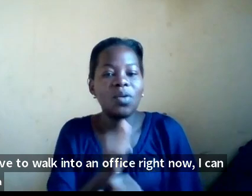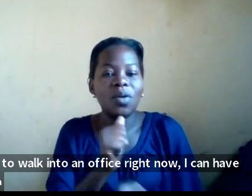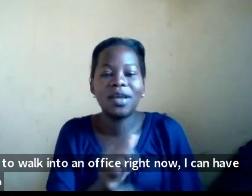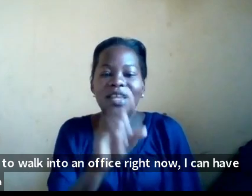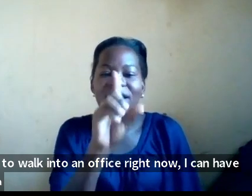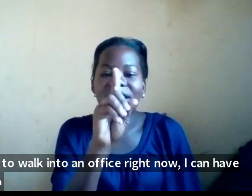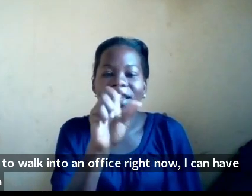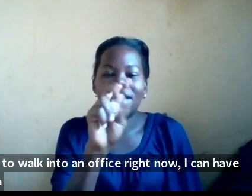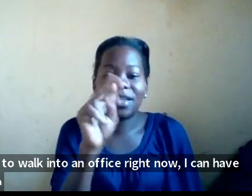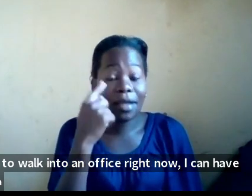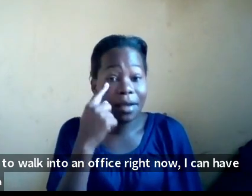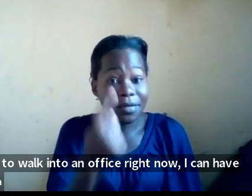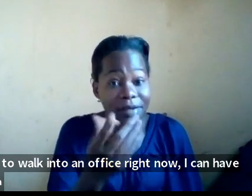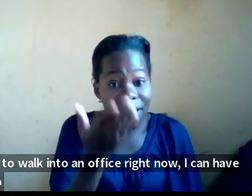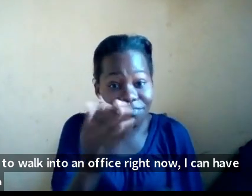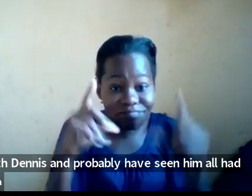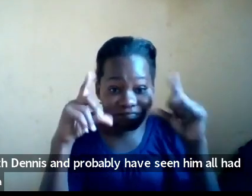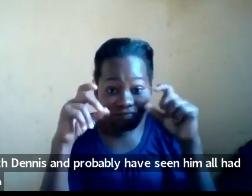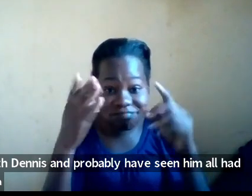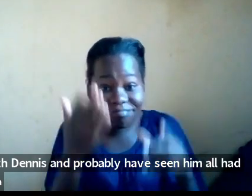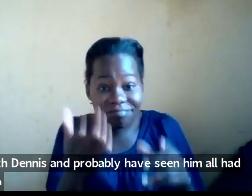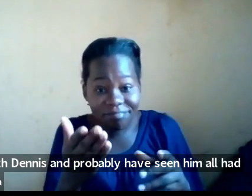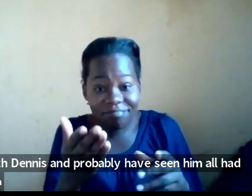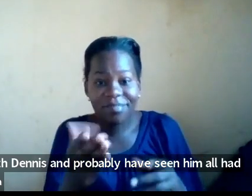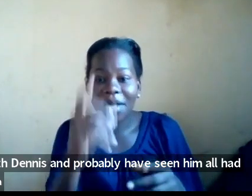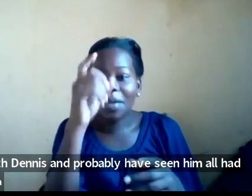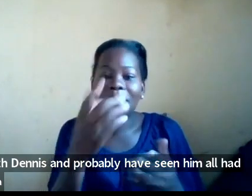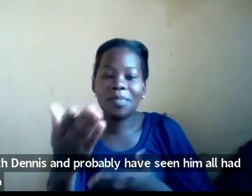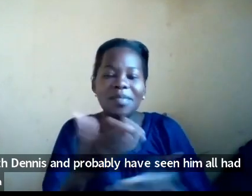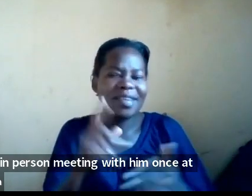seen him or had an in-person meeting with him once.